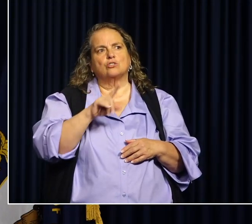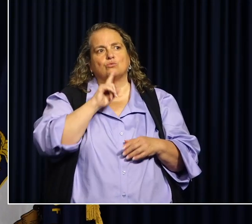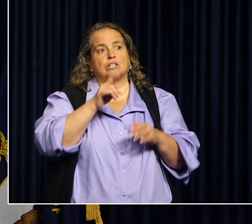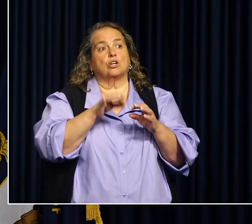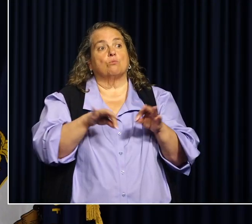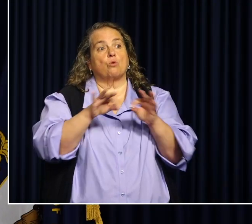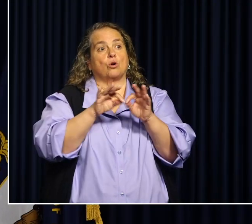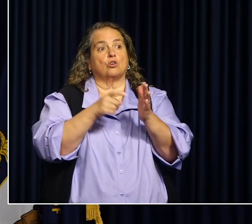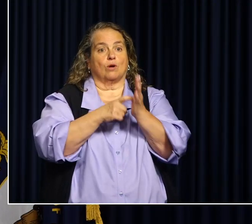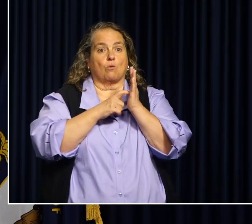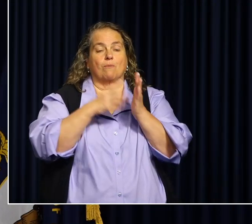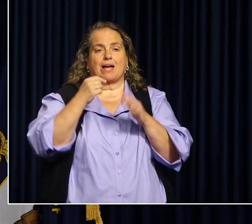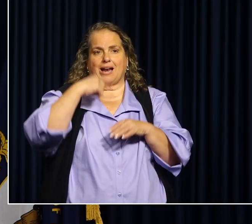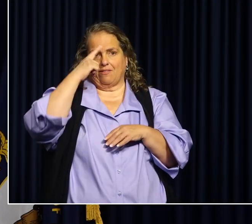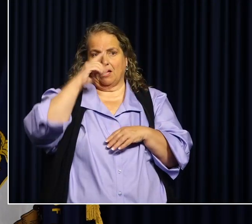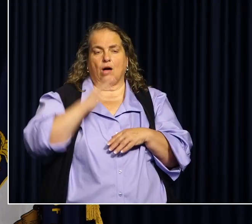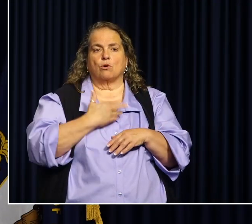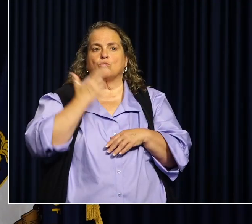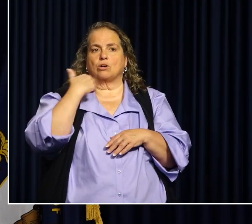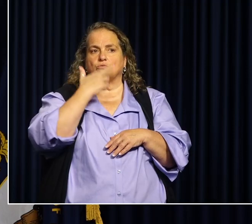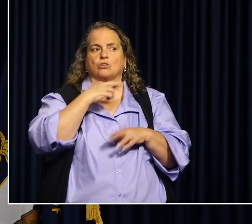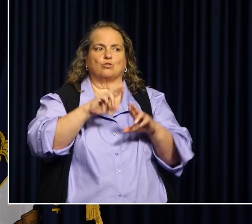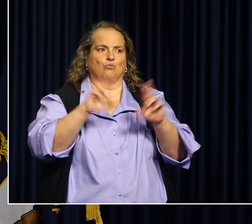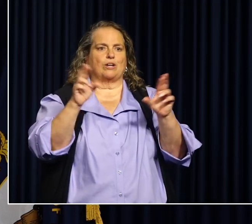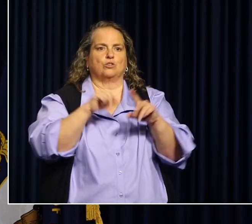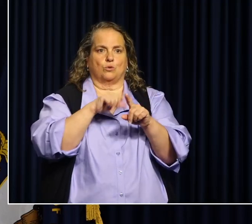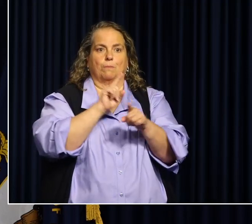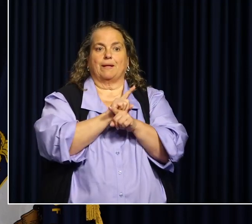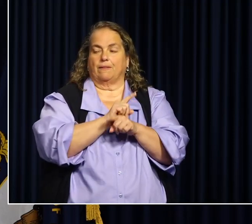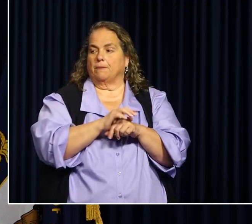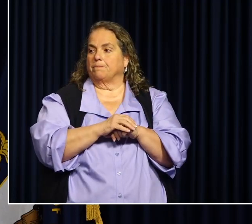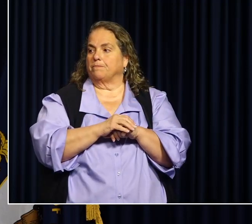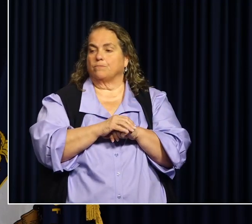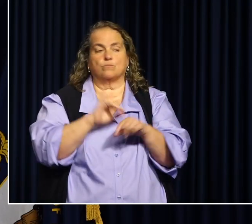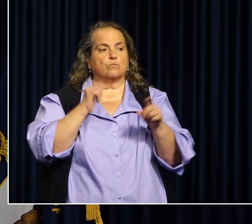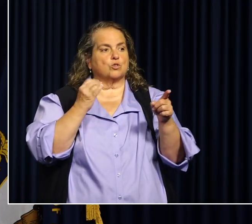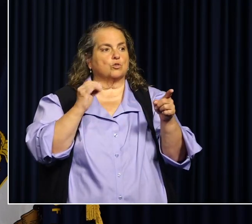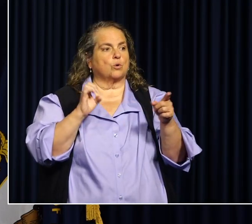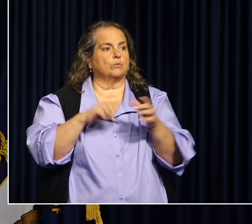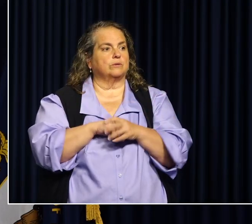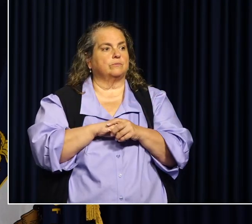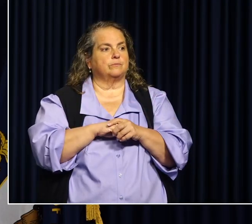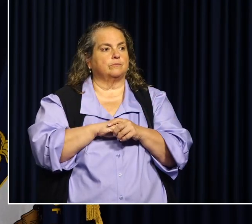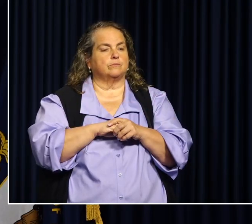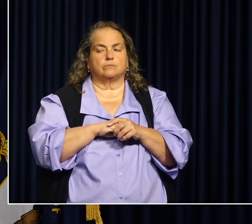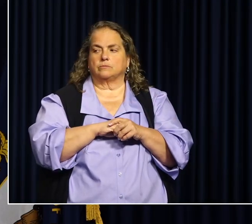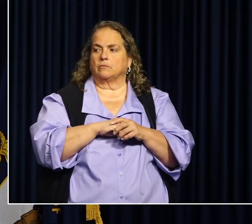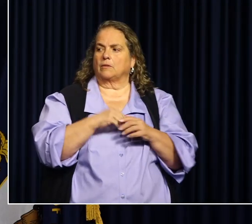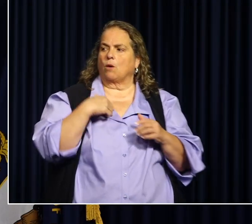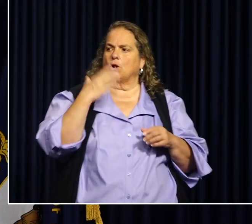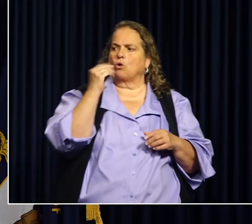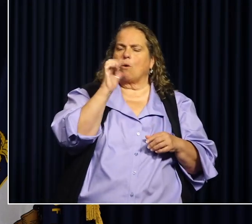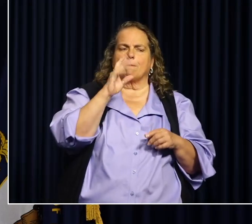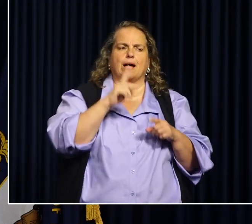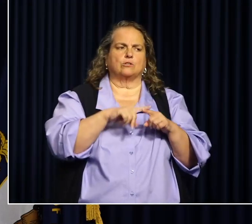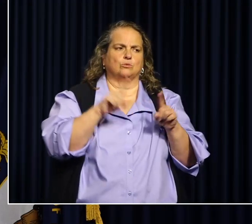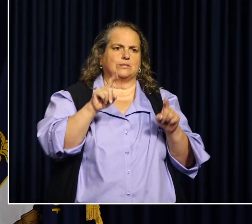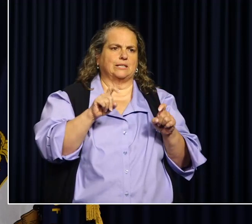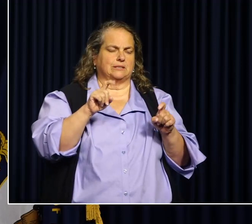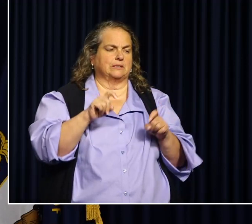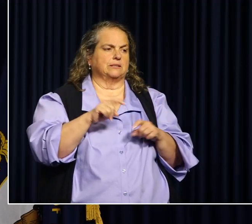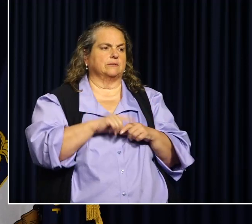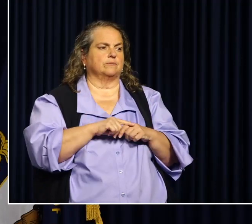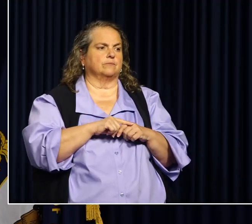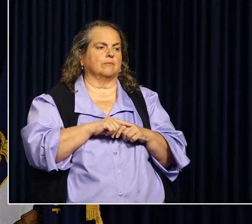important requirements, and I think our restaurants are ready to meet them. Joe. I want to go back to testing, and in regards to